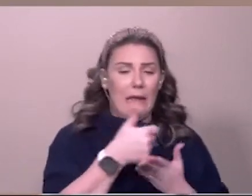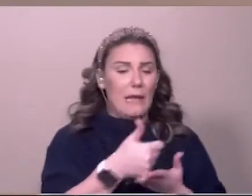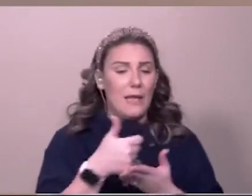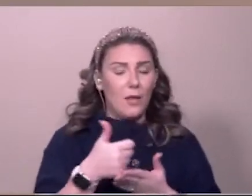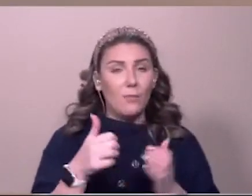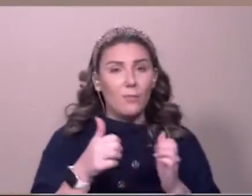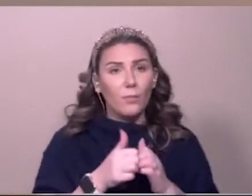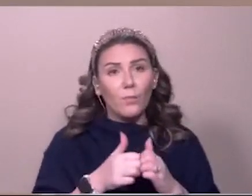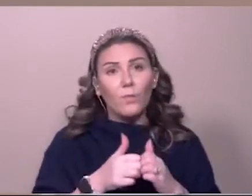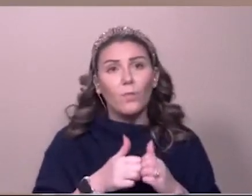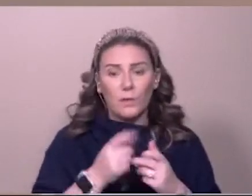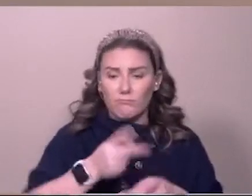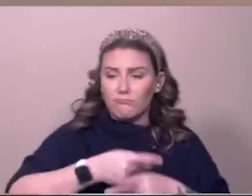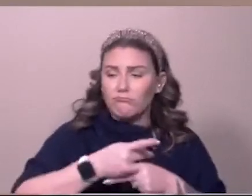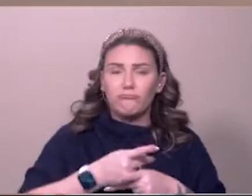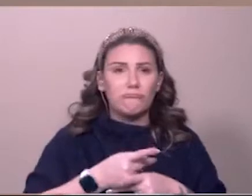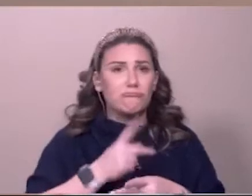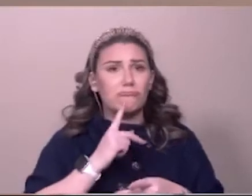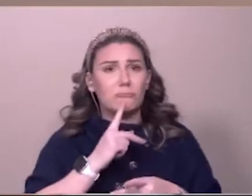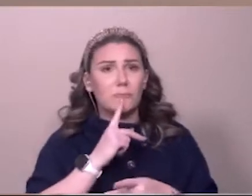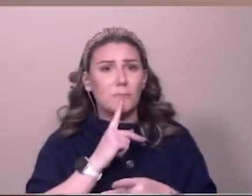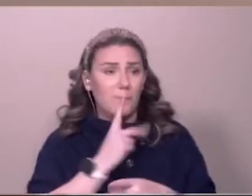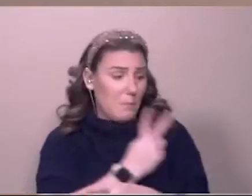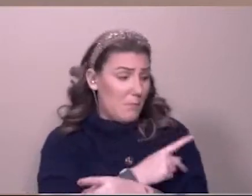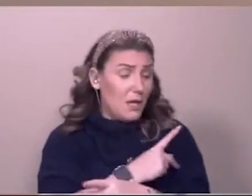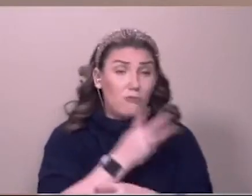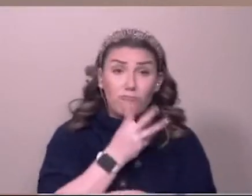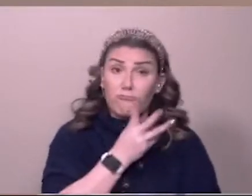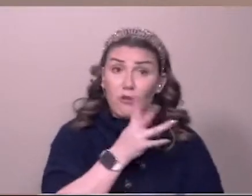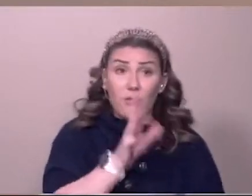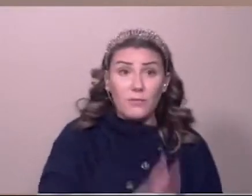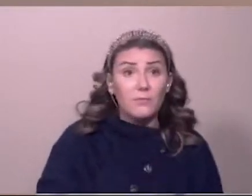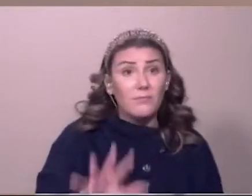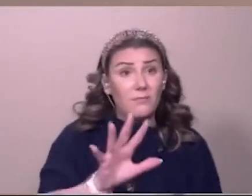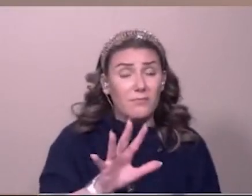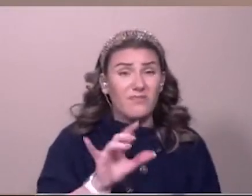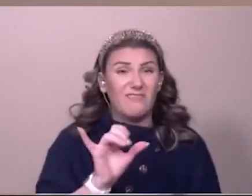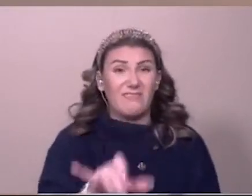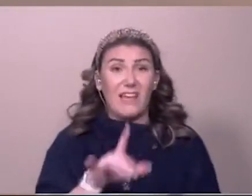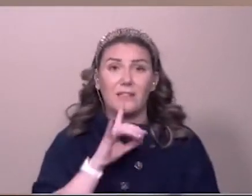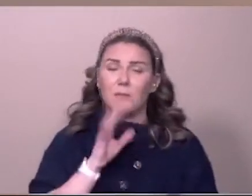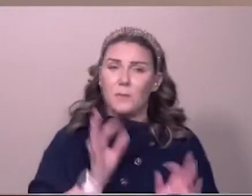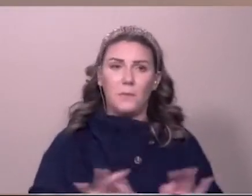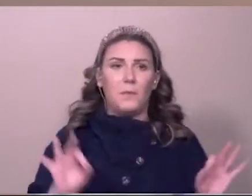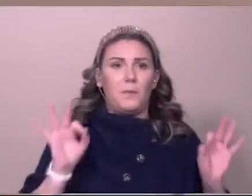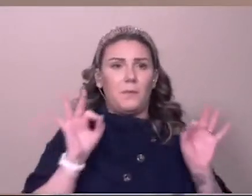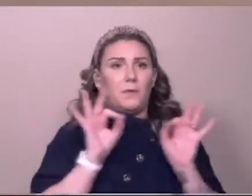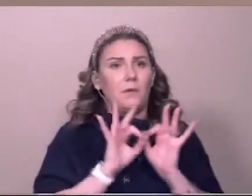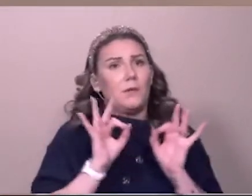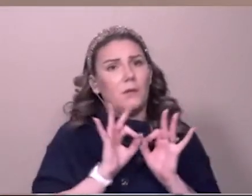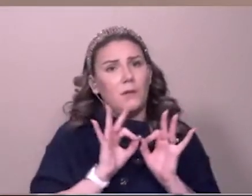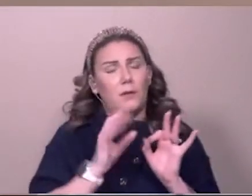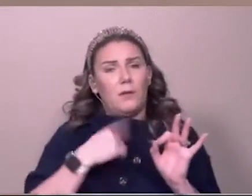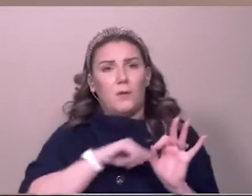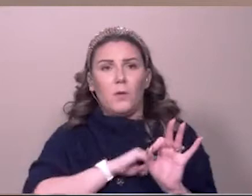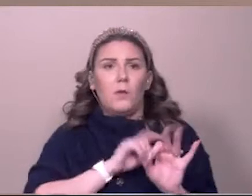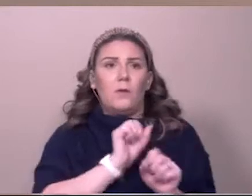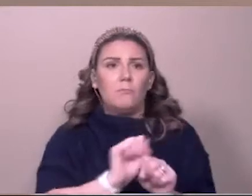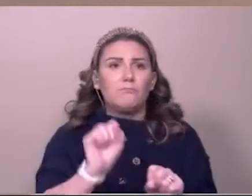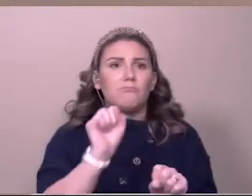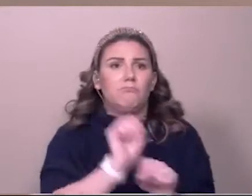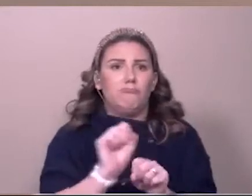with caring for patients in the rural areas has been one of the keys that we've been working on through this